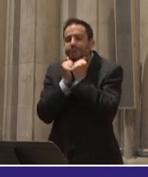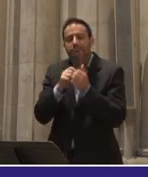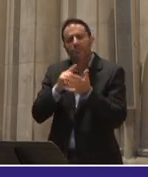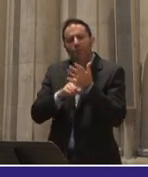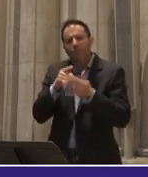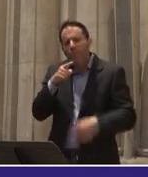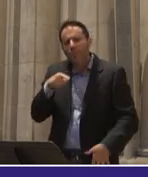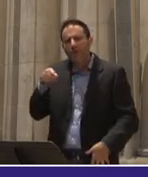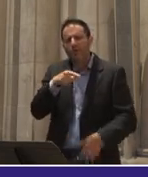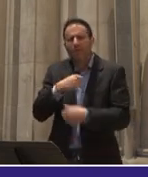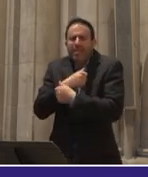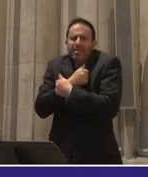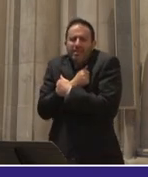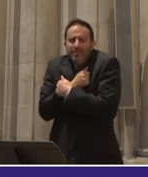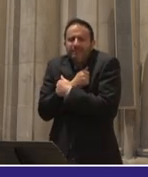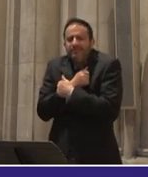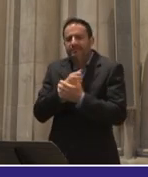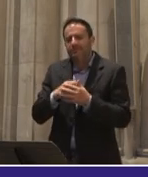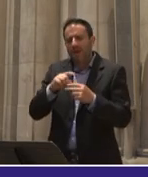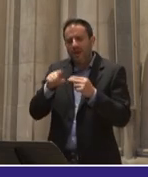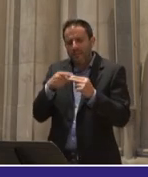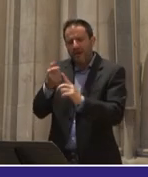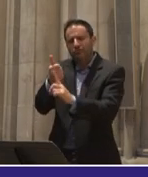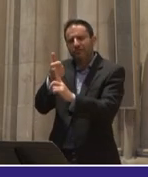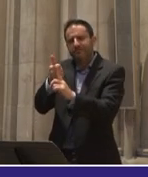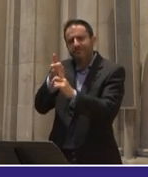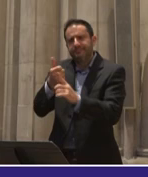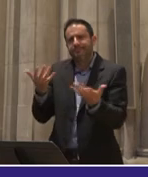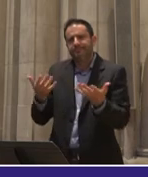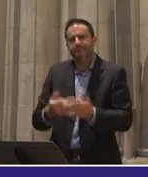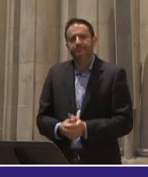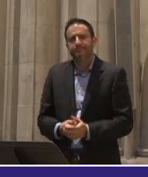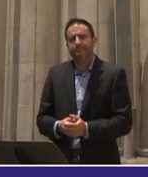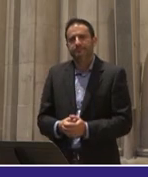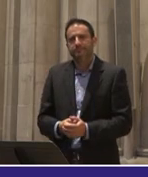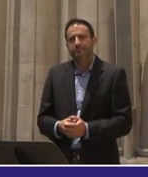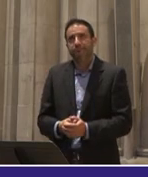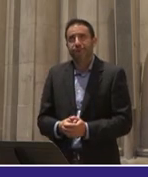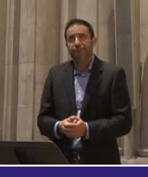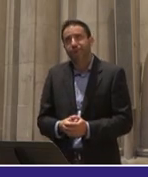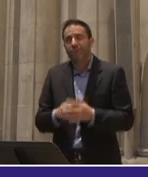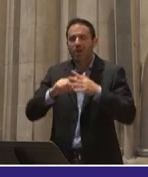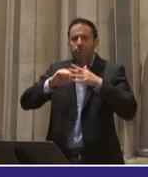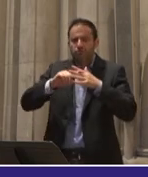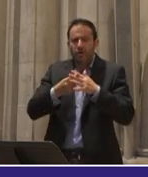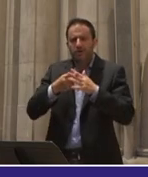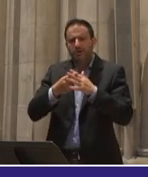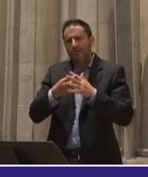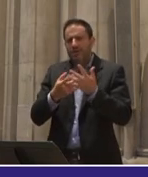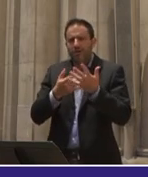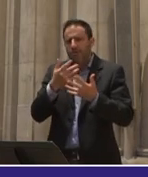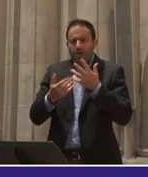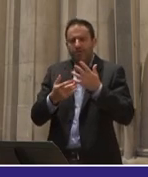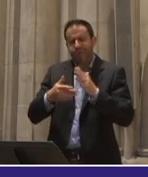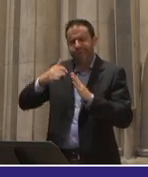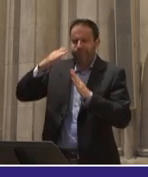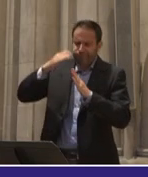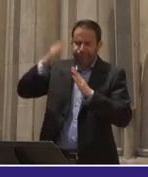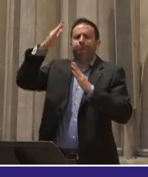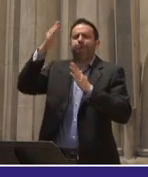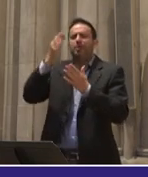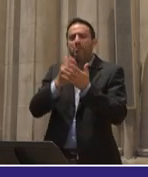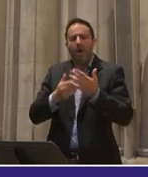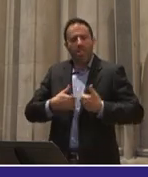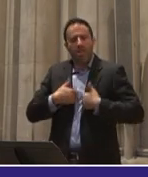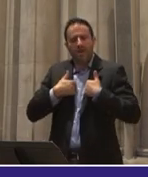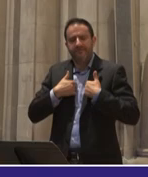love about being you. So starting with the arc, picture in your mind's eye